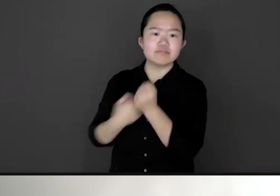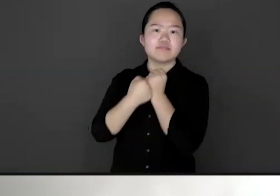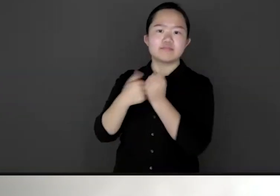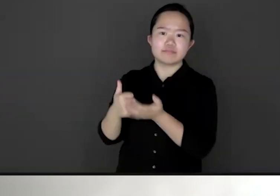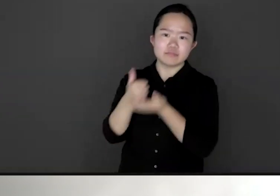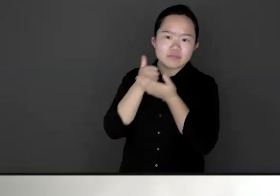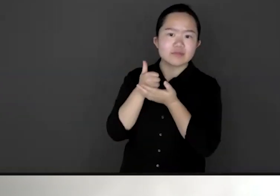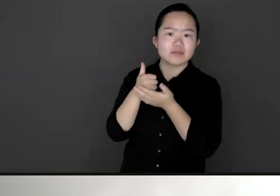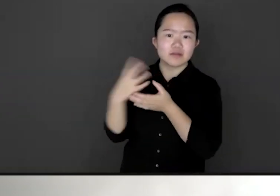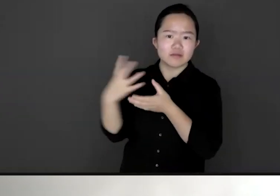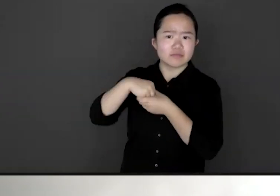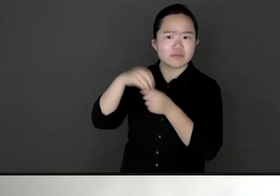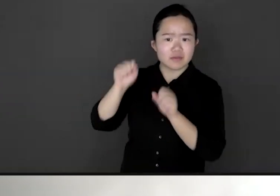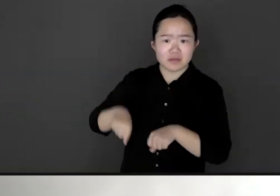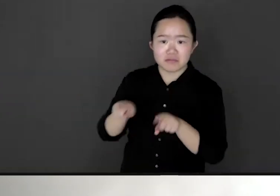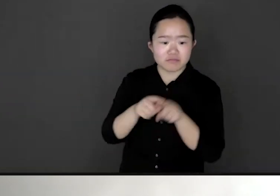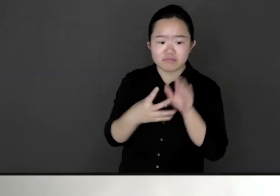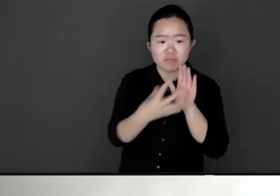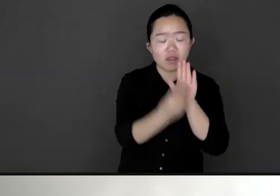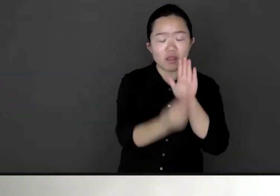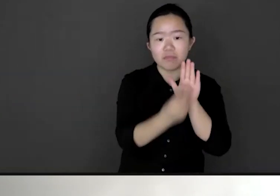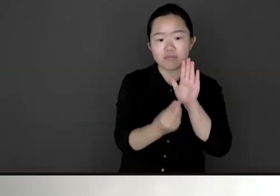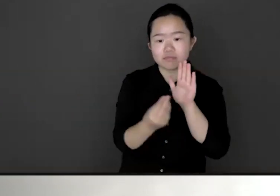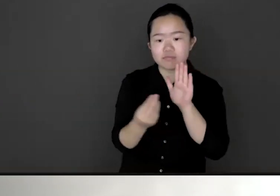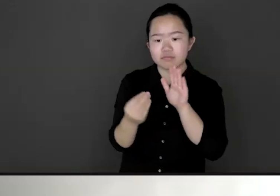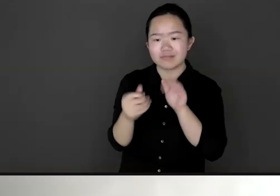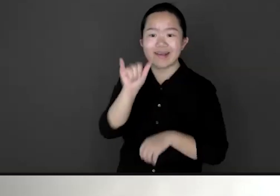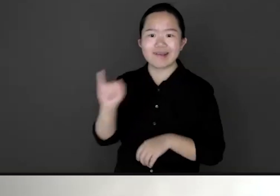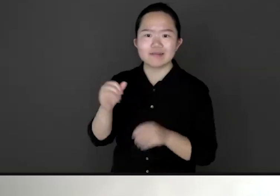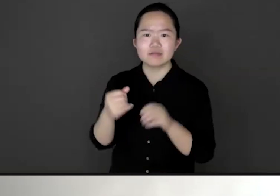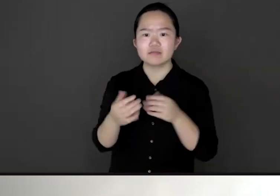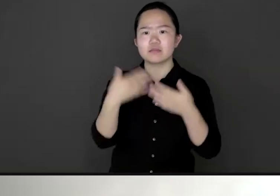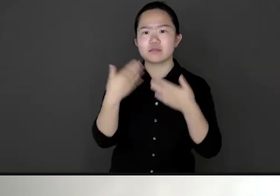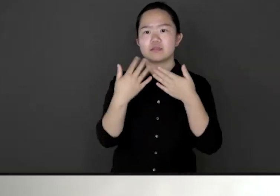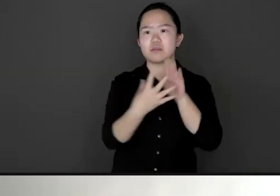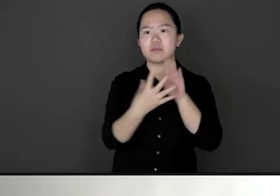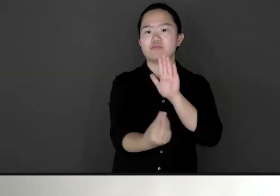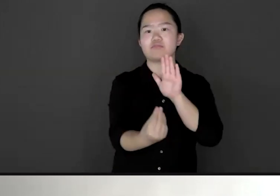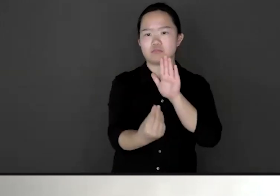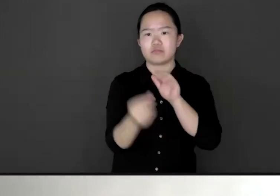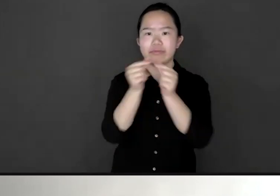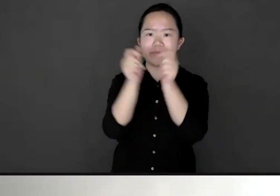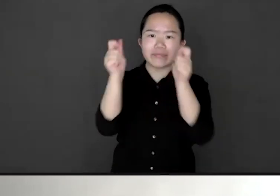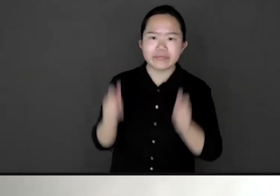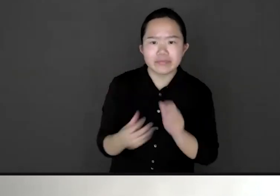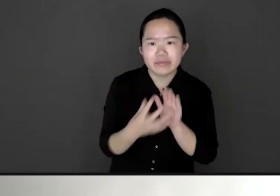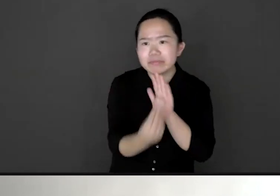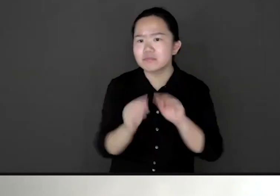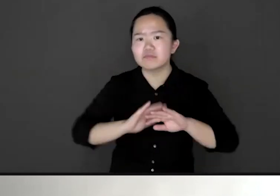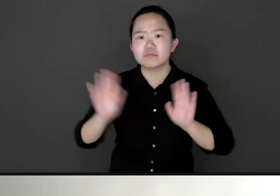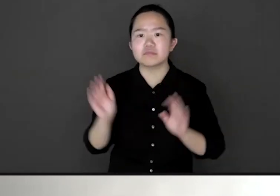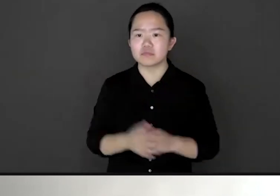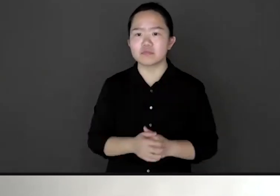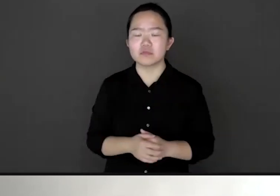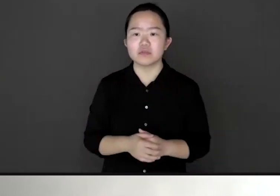easy, it's going to happen. If you enforce it, it has a better chance of happening as well. But once you start talking enforcement, then you need to have levels